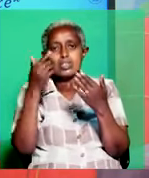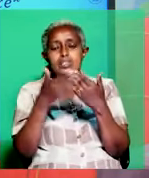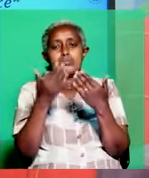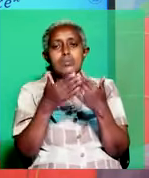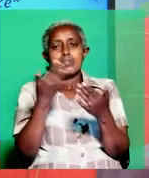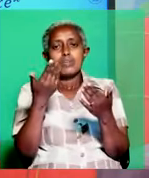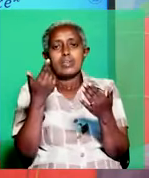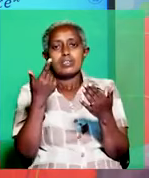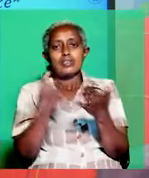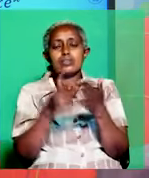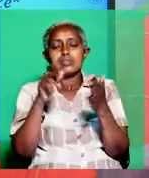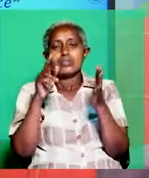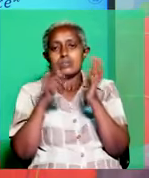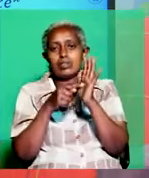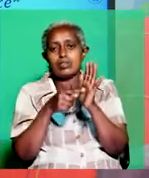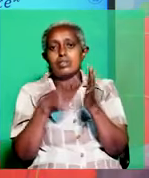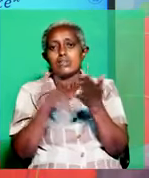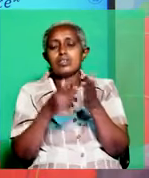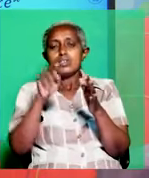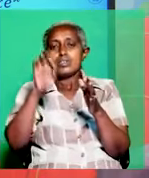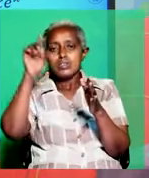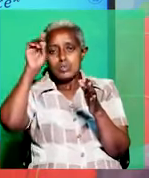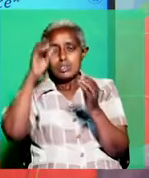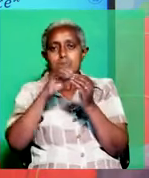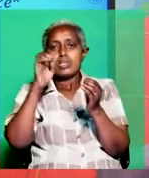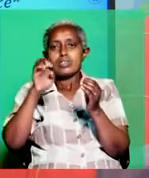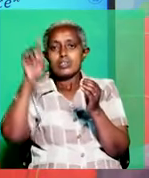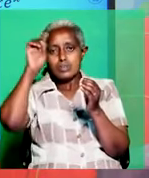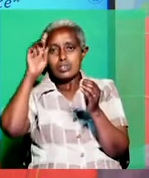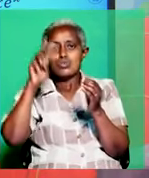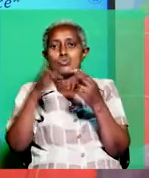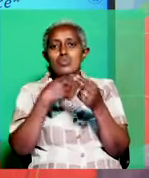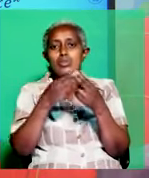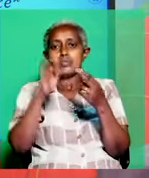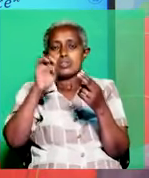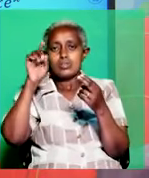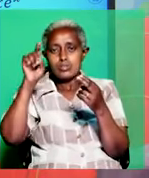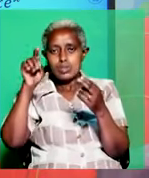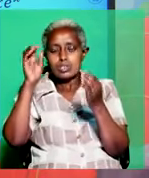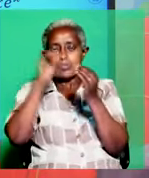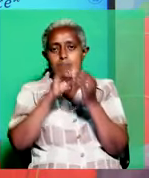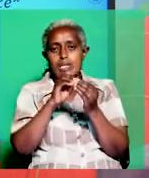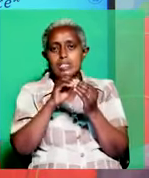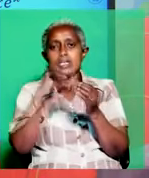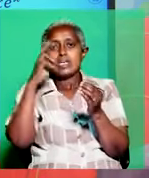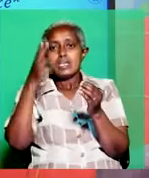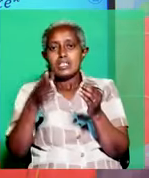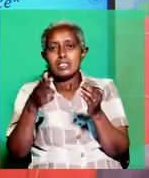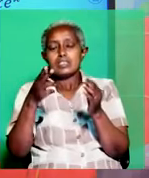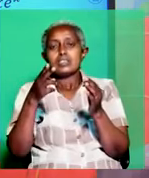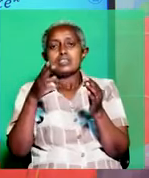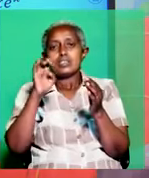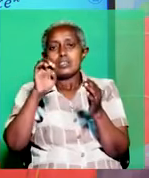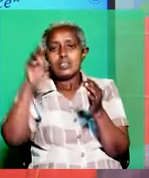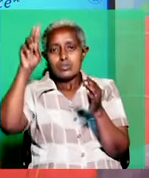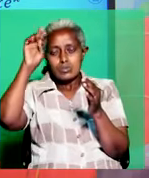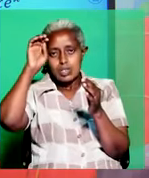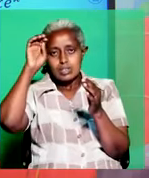Simplifying this, you will have this one, e raised to x plus e raised to x, it is twice of e raised to x plus x times e raised to